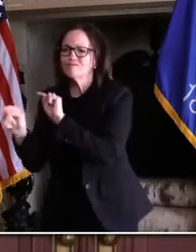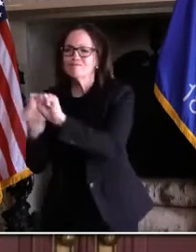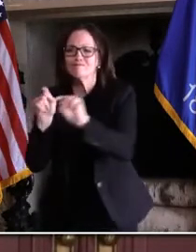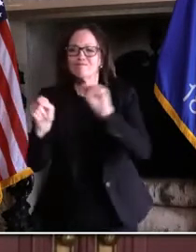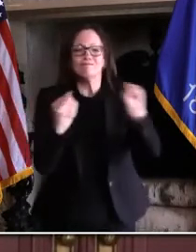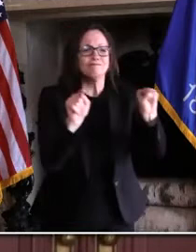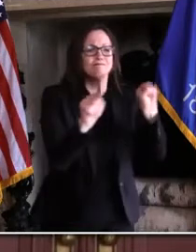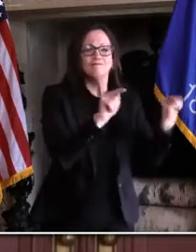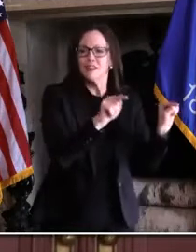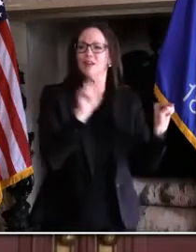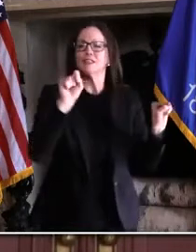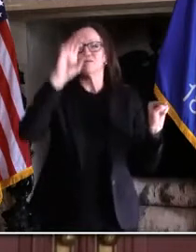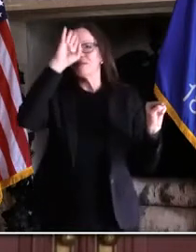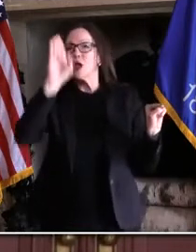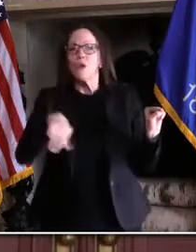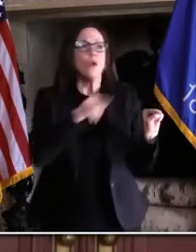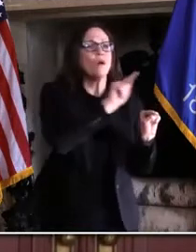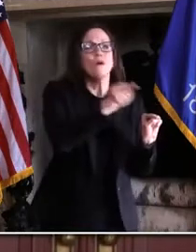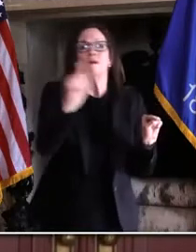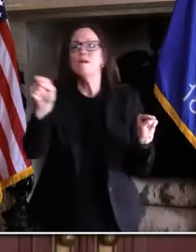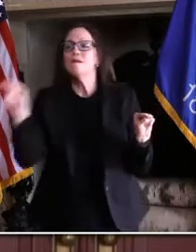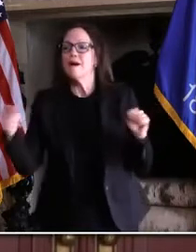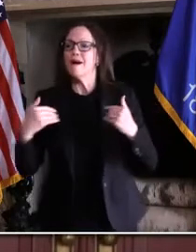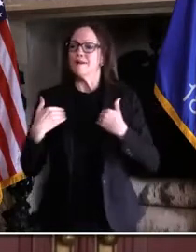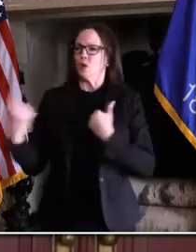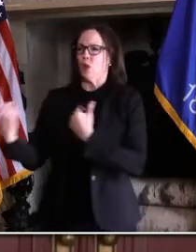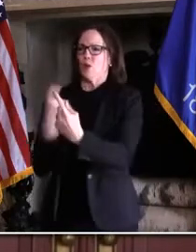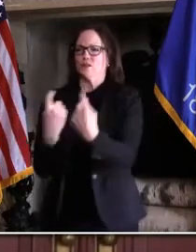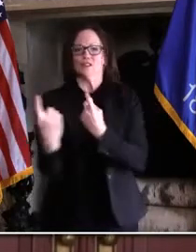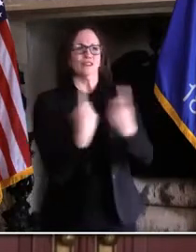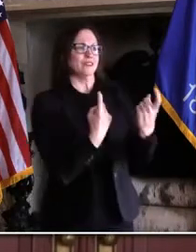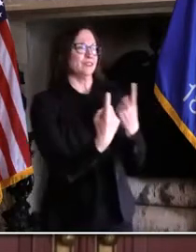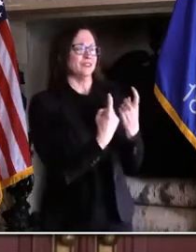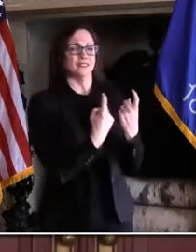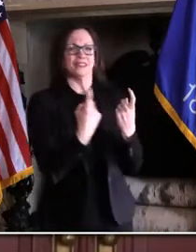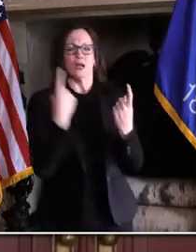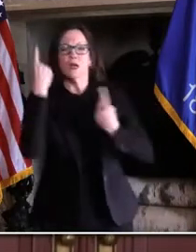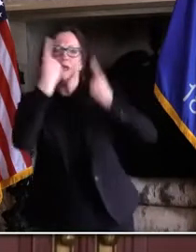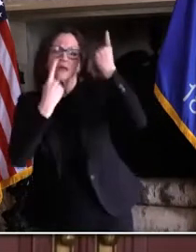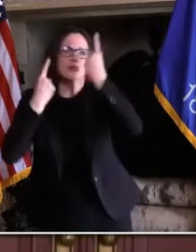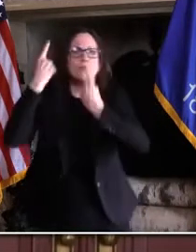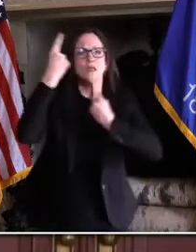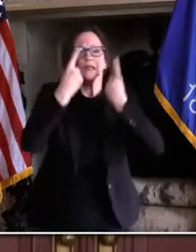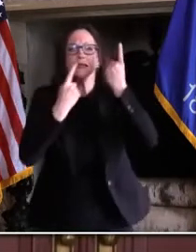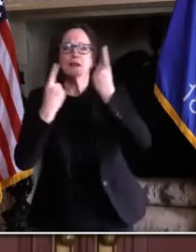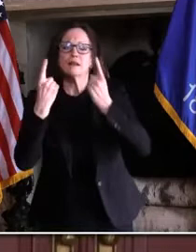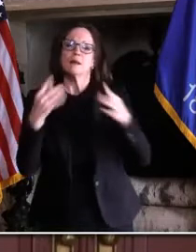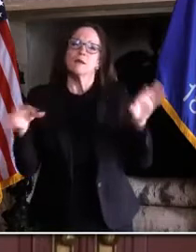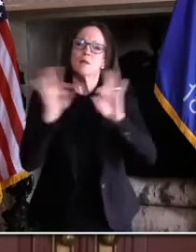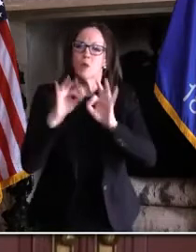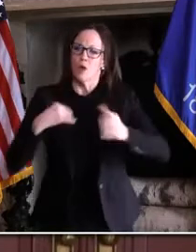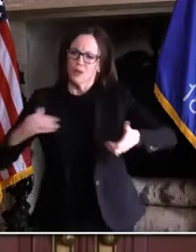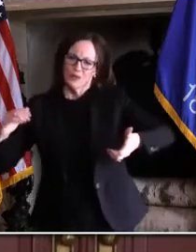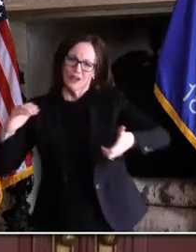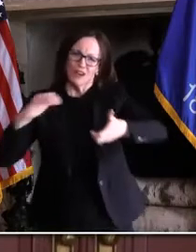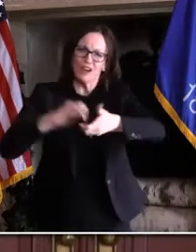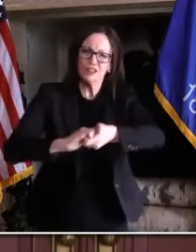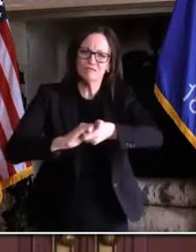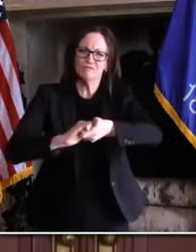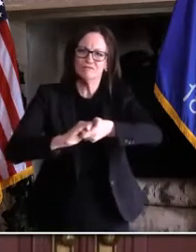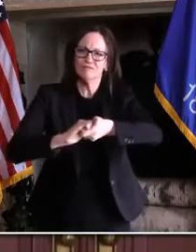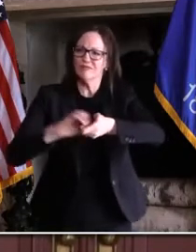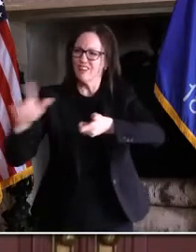we are all in this together. And during the most difficult times, we are called upon to remember